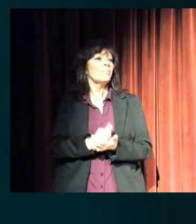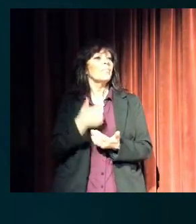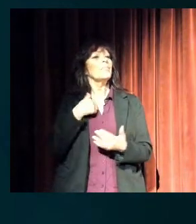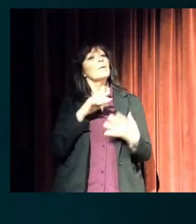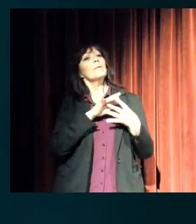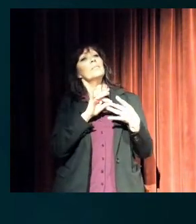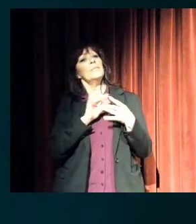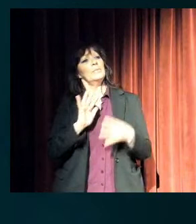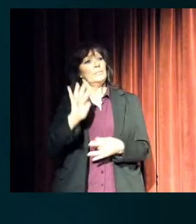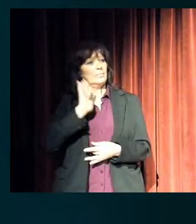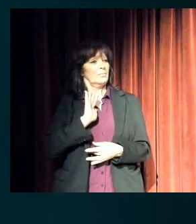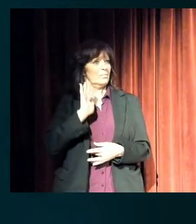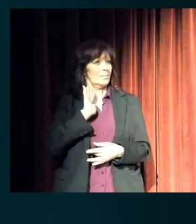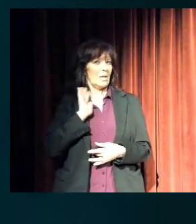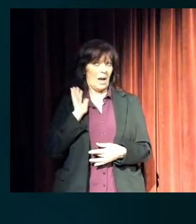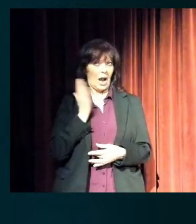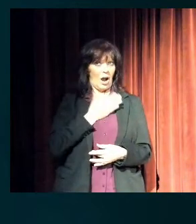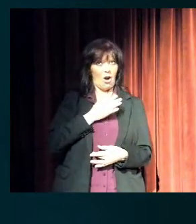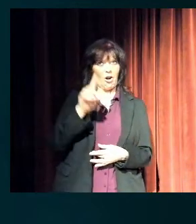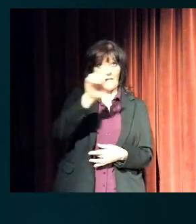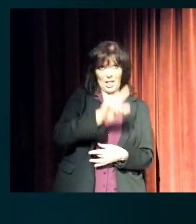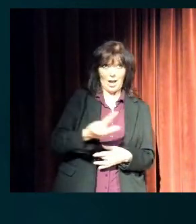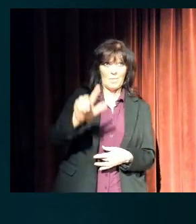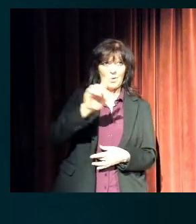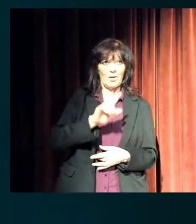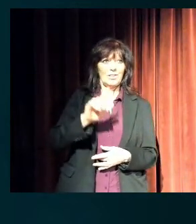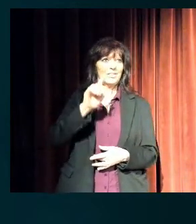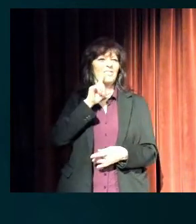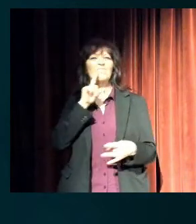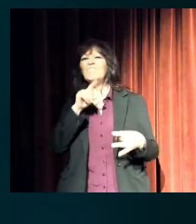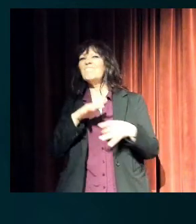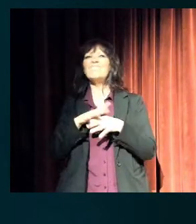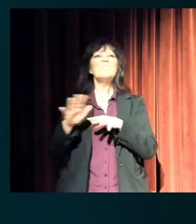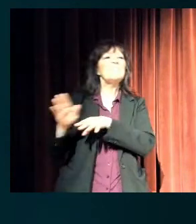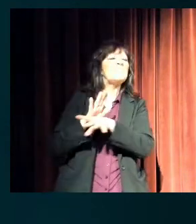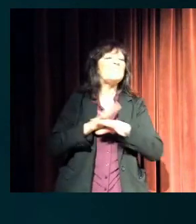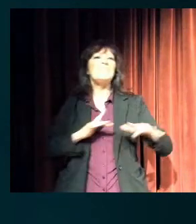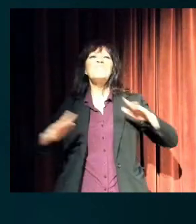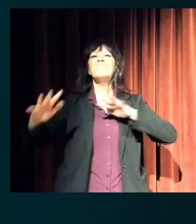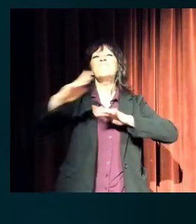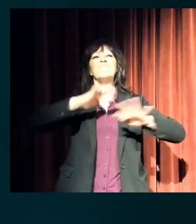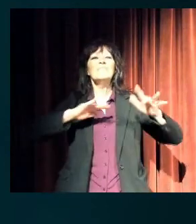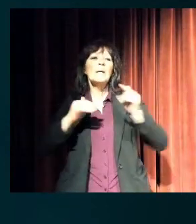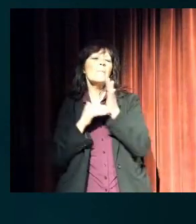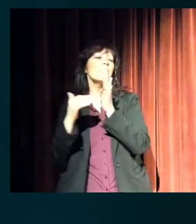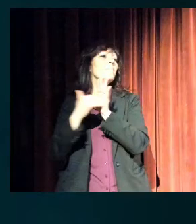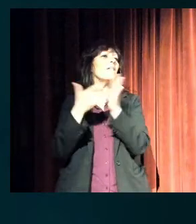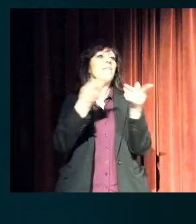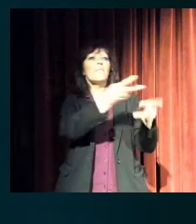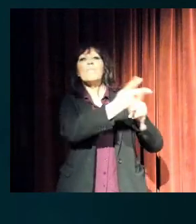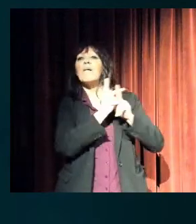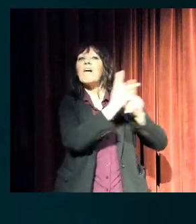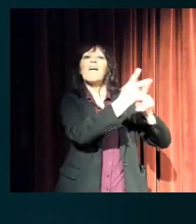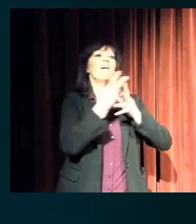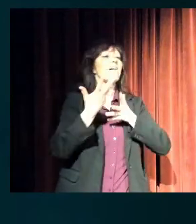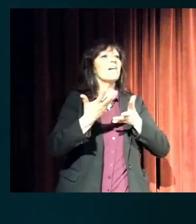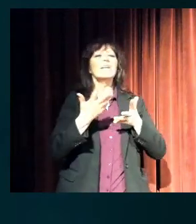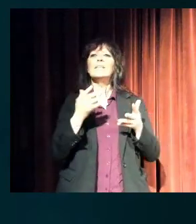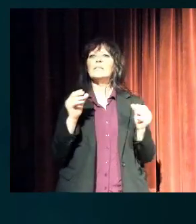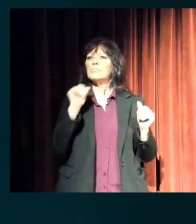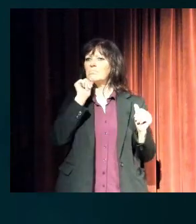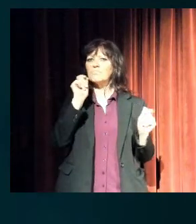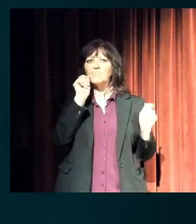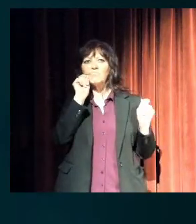mentioned earlier, our libraries are bustling with activity, with millions of visits and items borrowed annually. It's